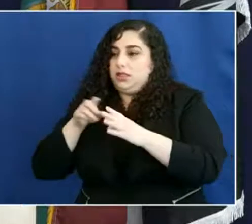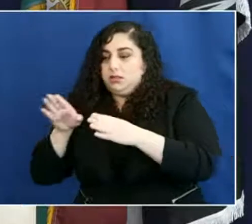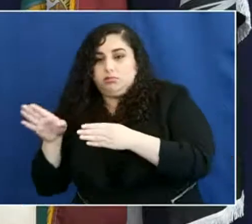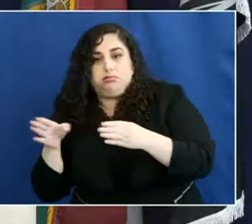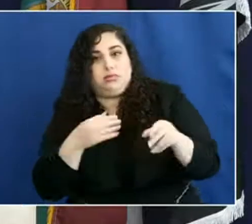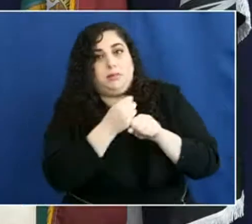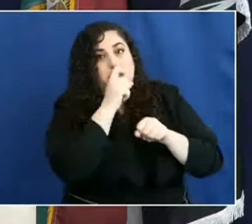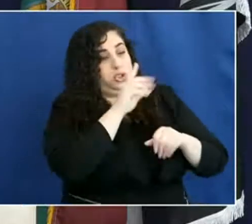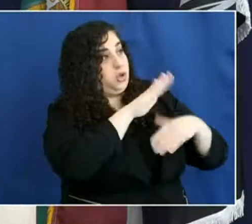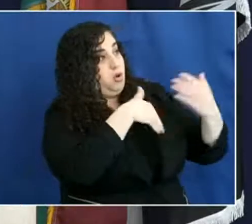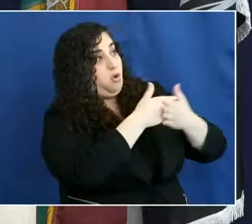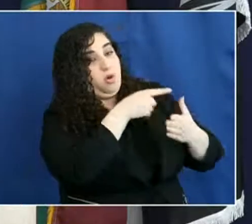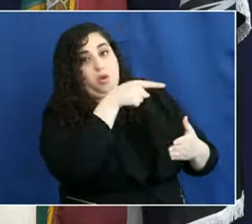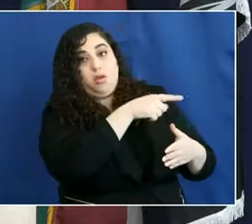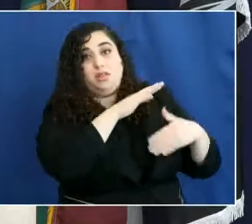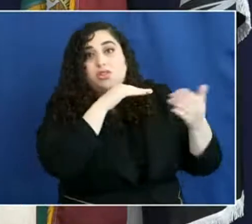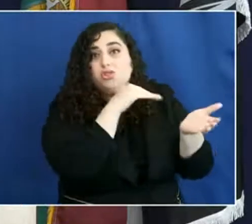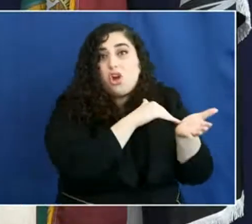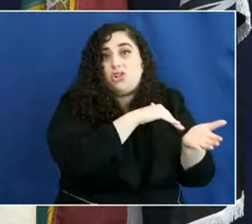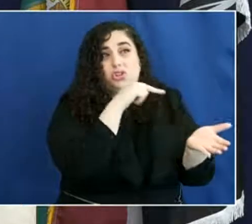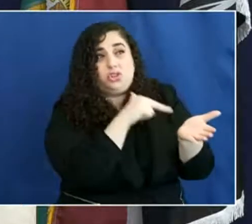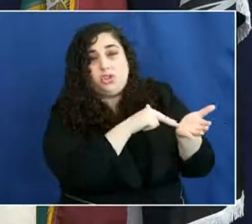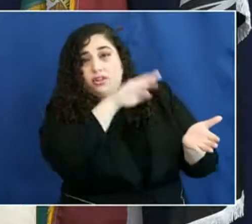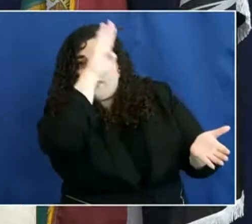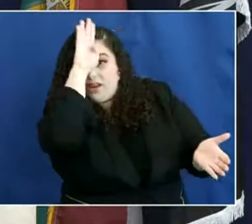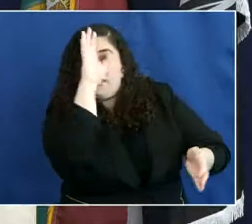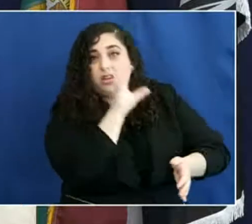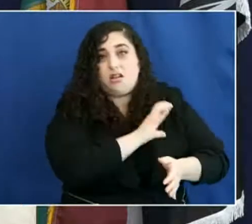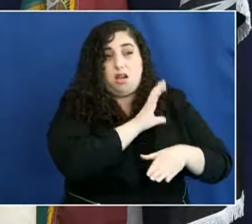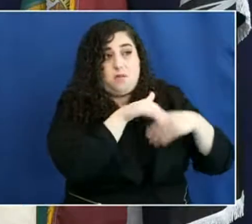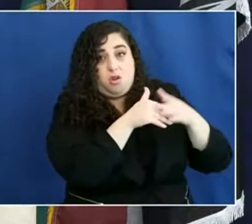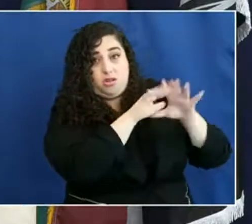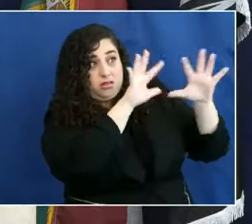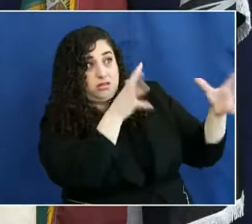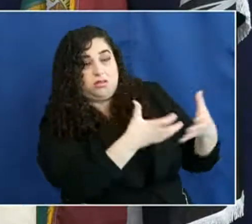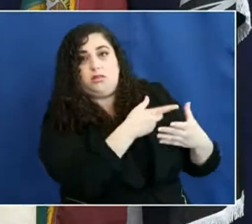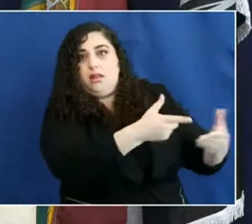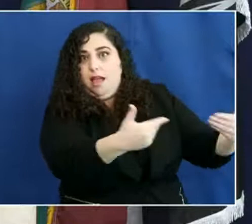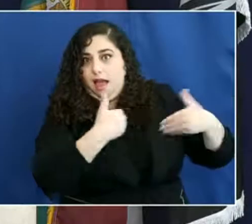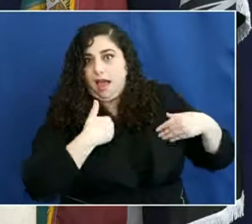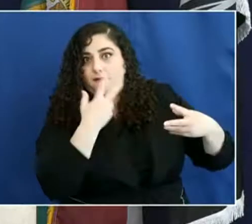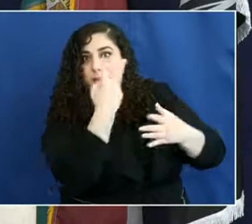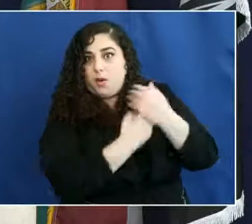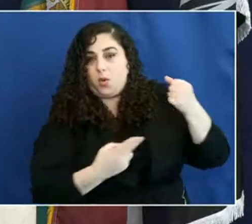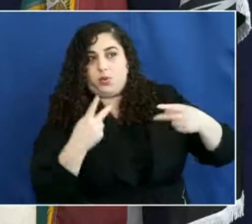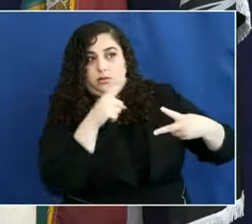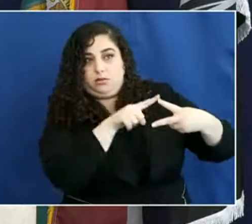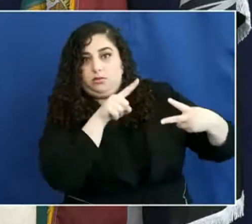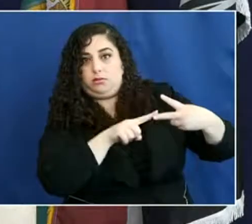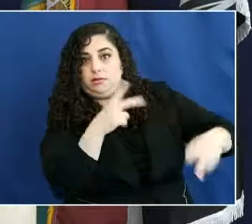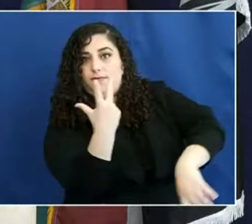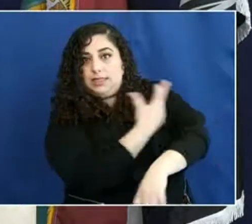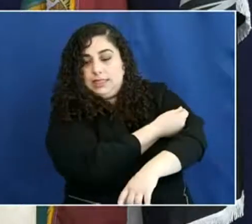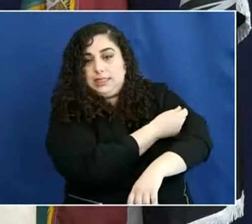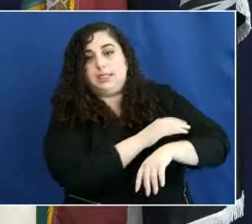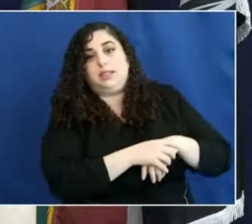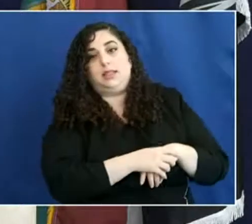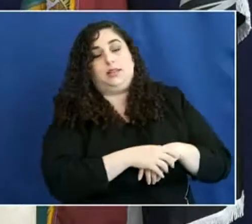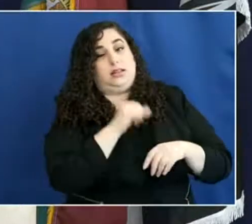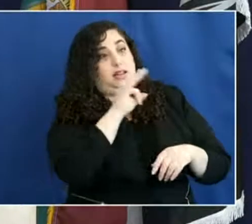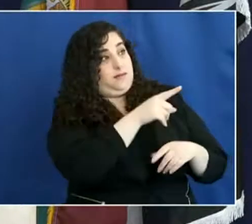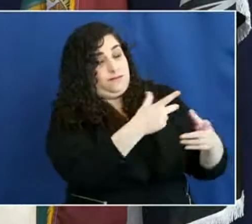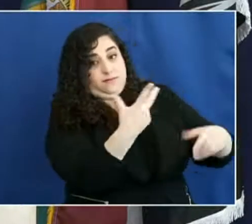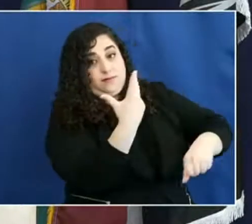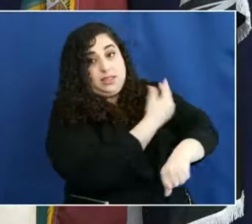are vaccinated. And so there should be minimal risk to these individuals who are homebound if their caregivers are vaccinated and they do not leave